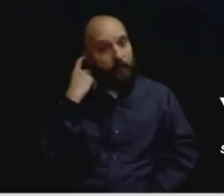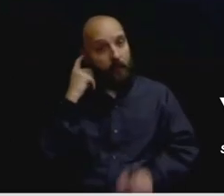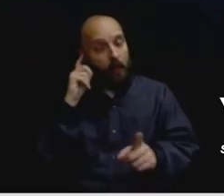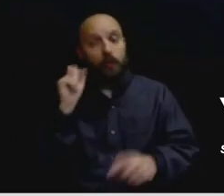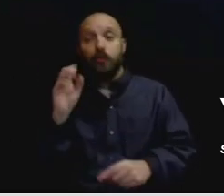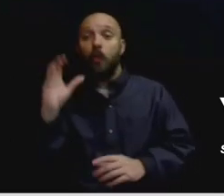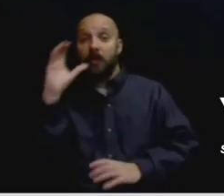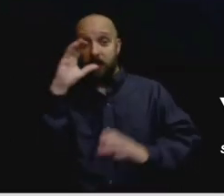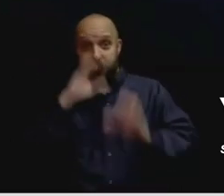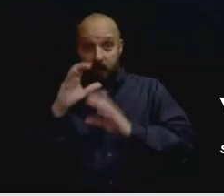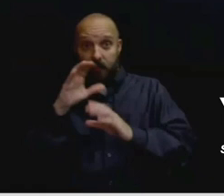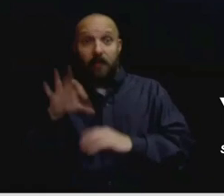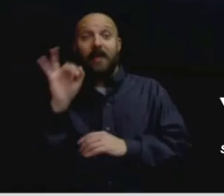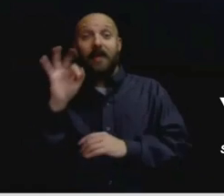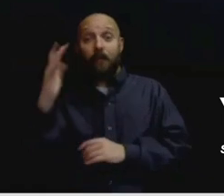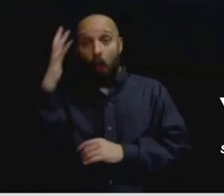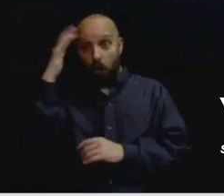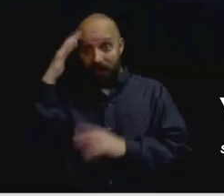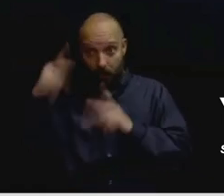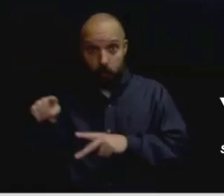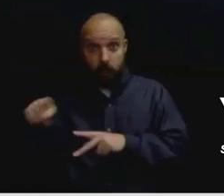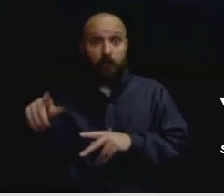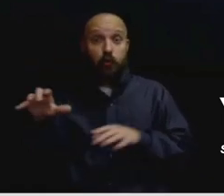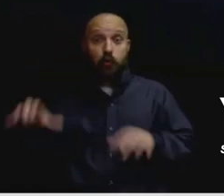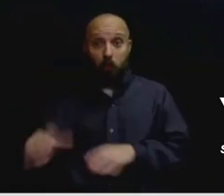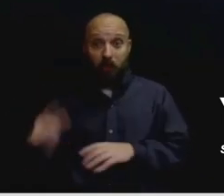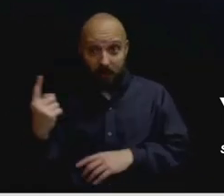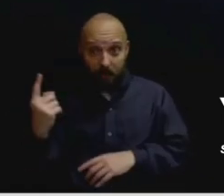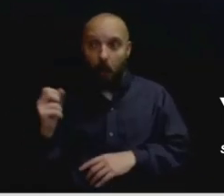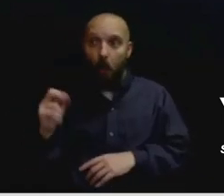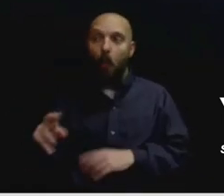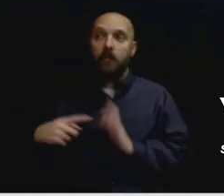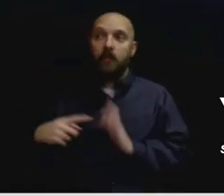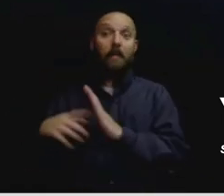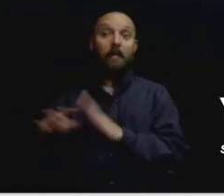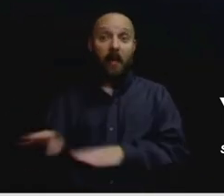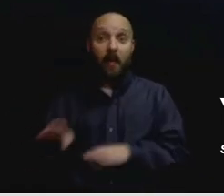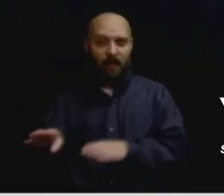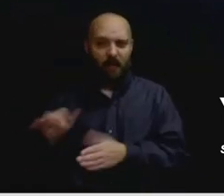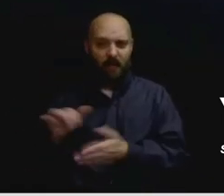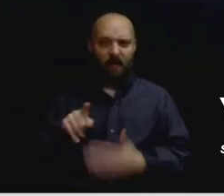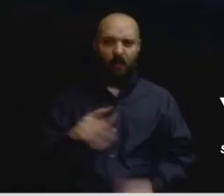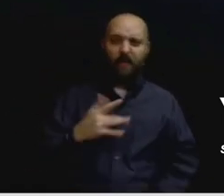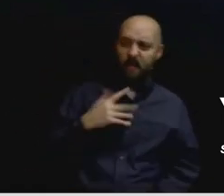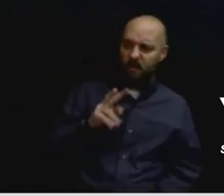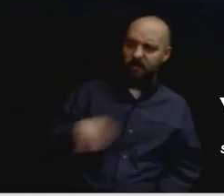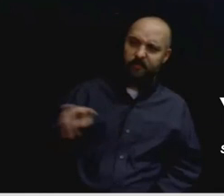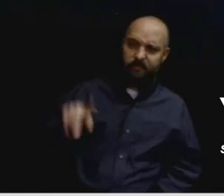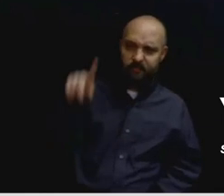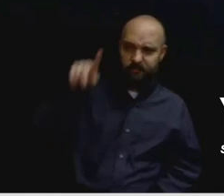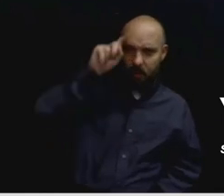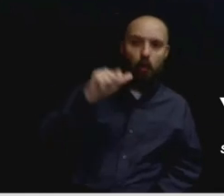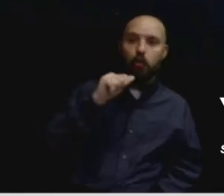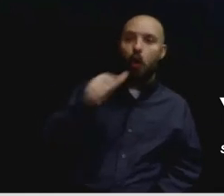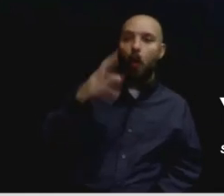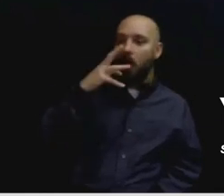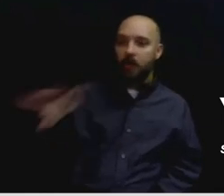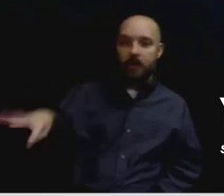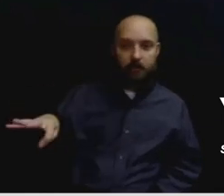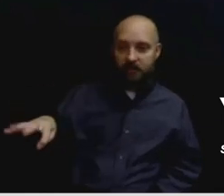If the autistic person is doing an action or behavior that is puzzling to you, do not dismiss it